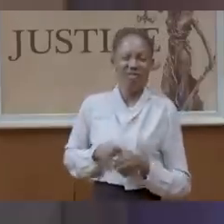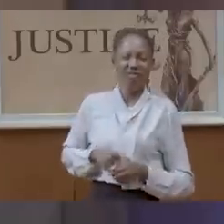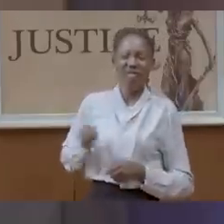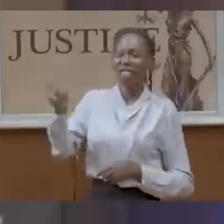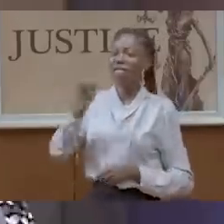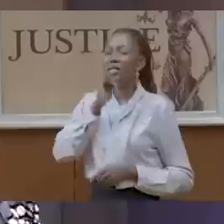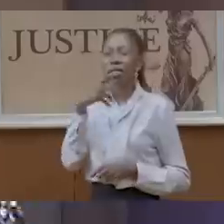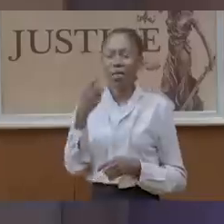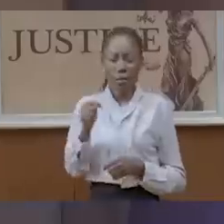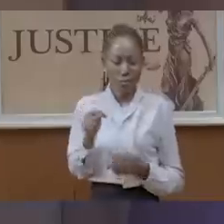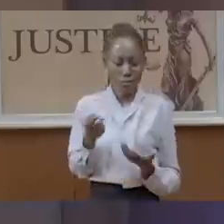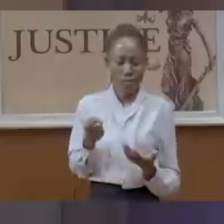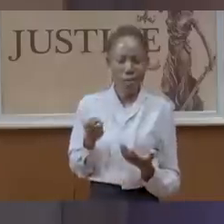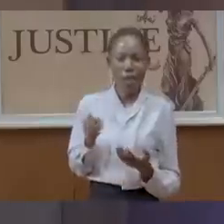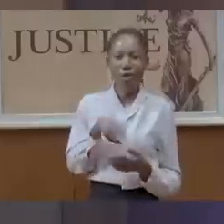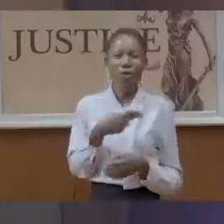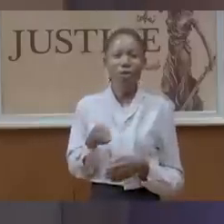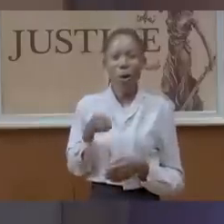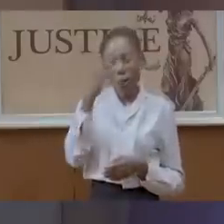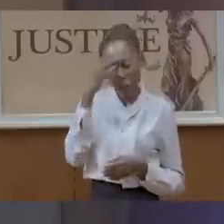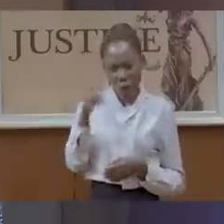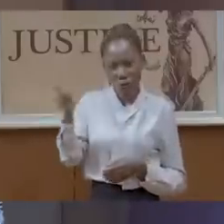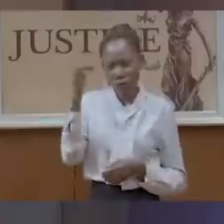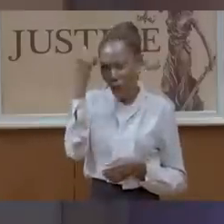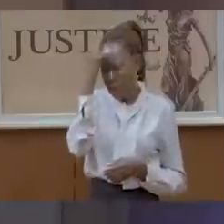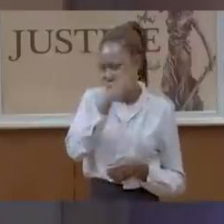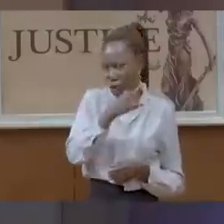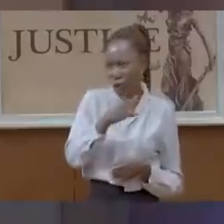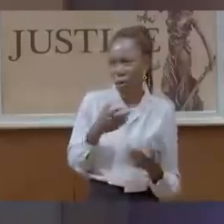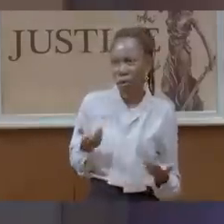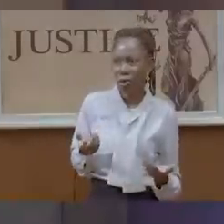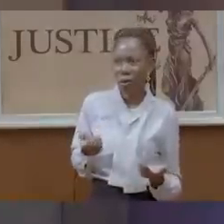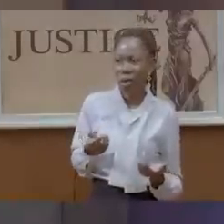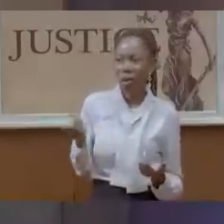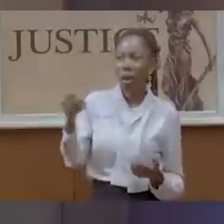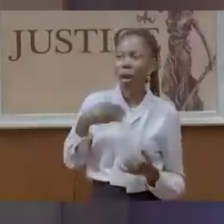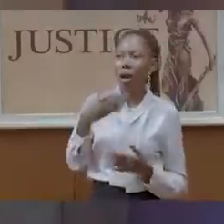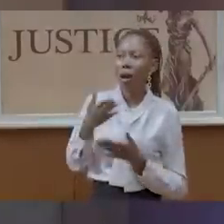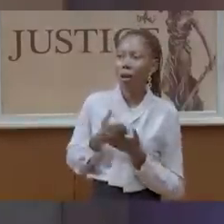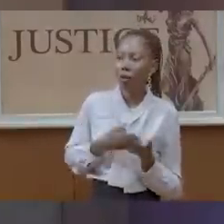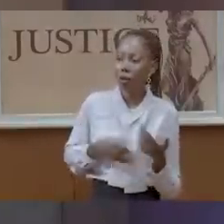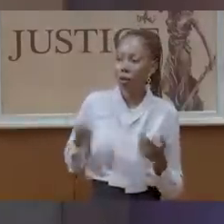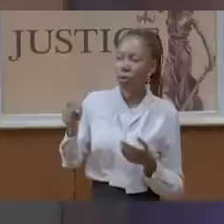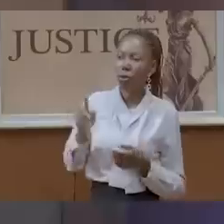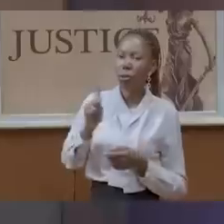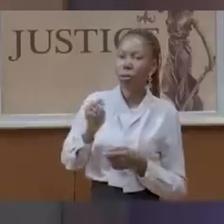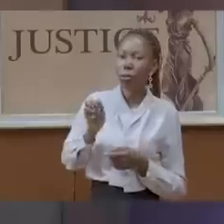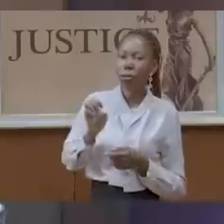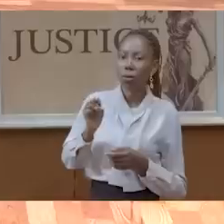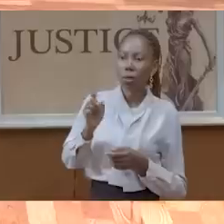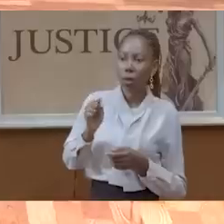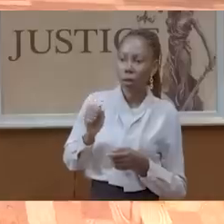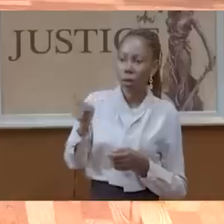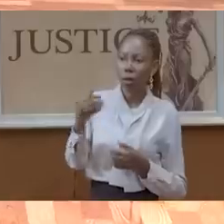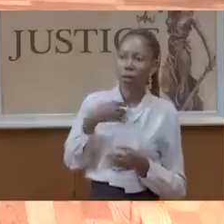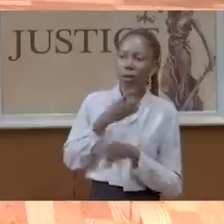all this, I'm too simple. So you see me as a foolish person. He told me, look, there are some tests here. There are some tests that she sent. So many of them, I